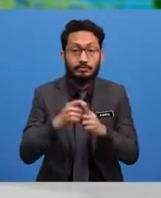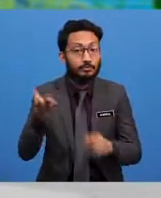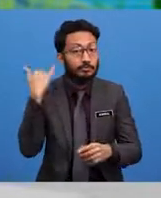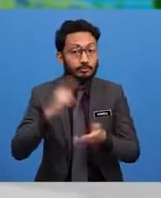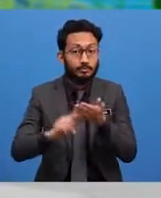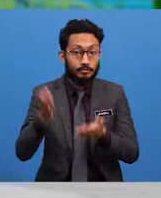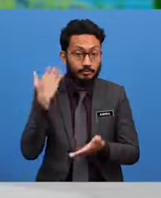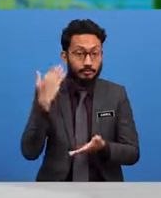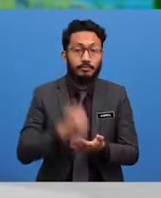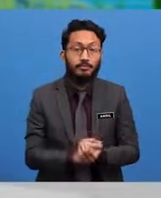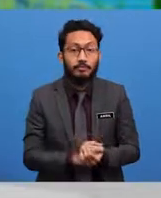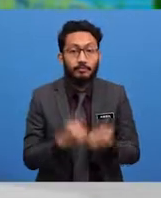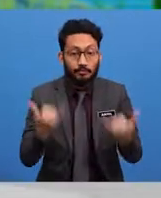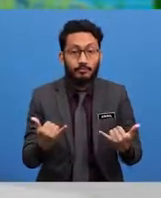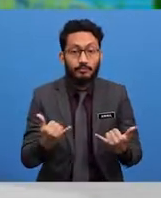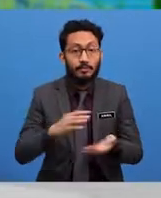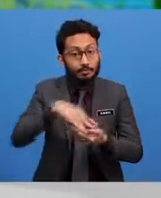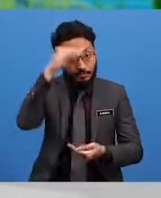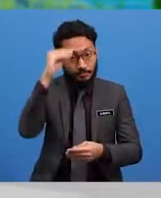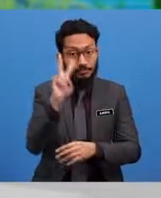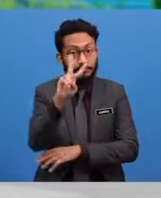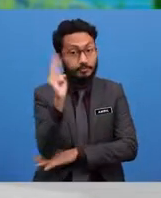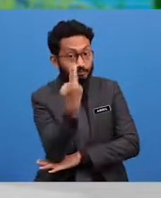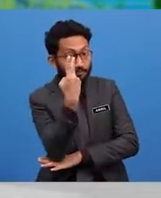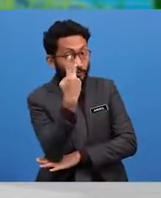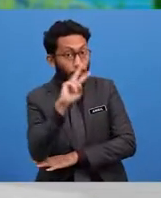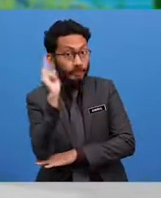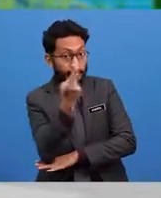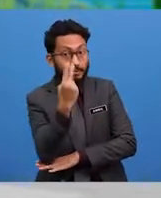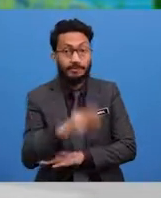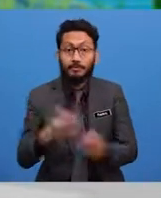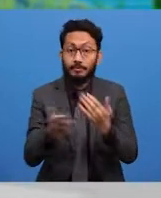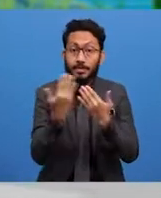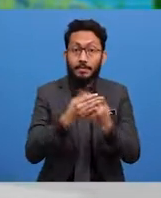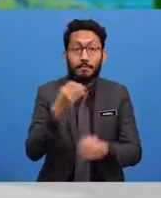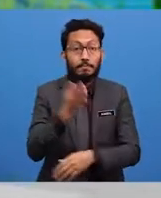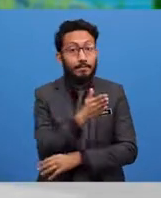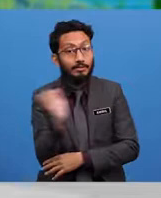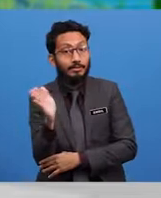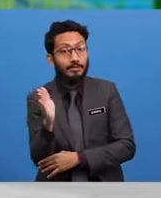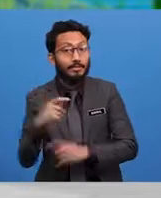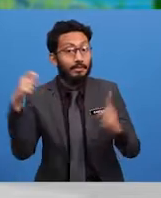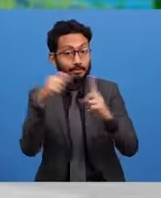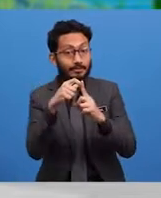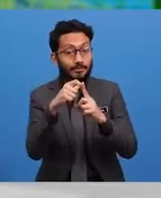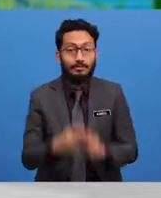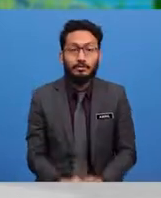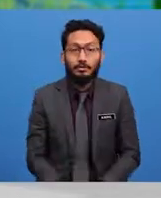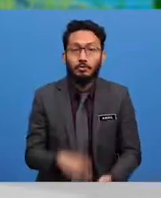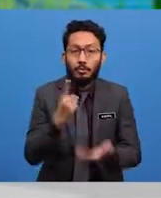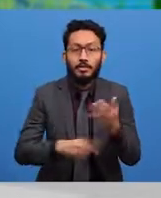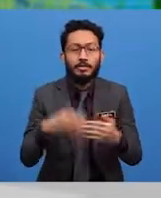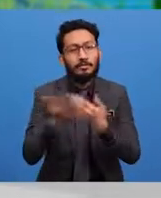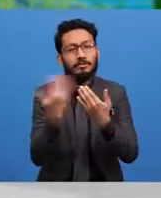about its opposite, which is none other than simple past tense. What's simple past